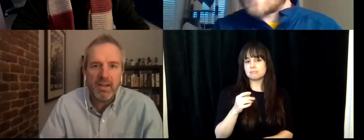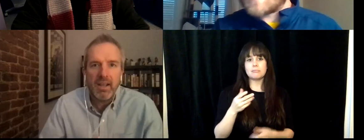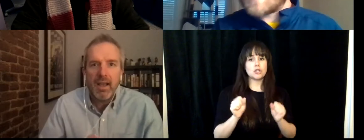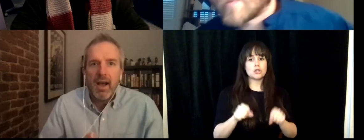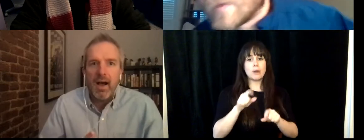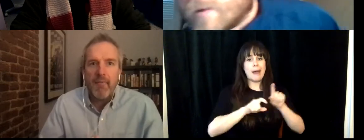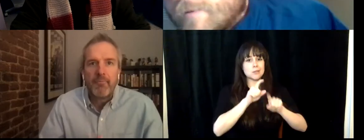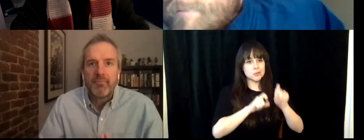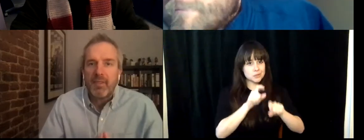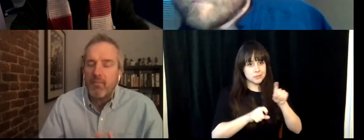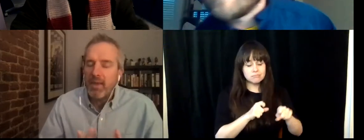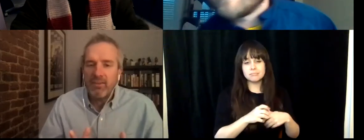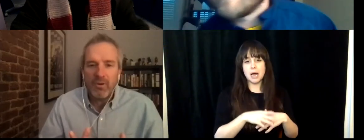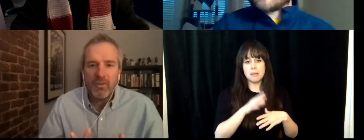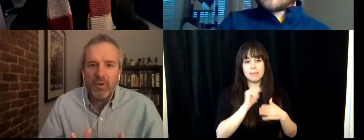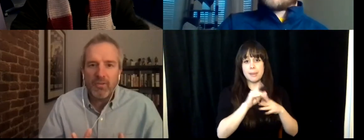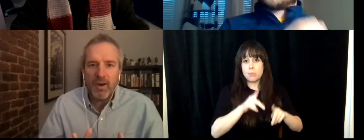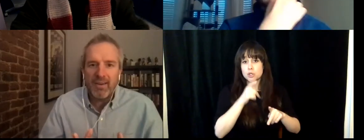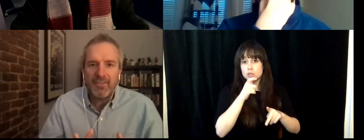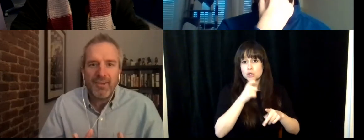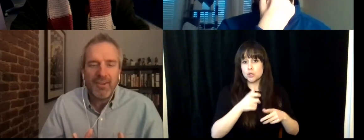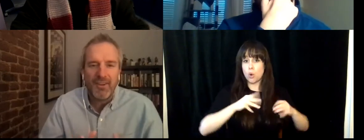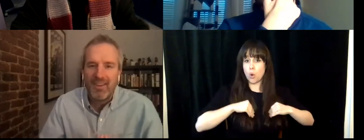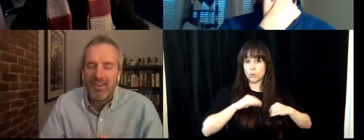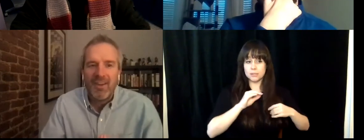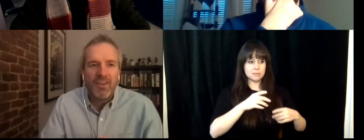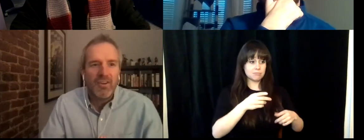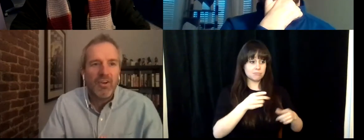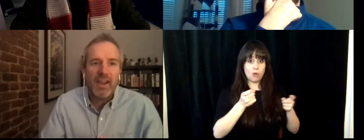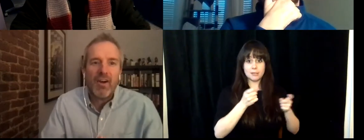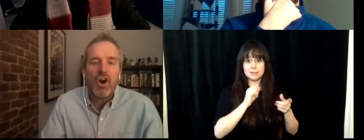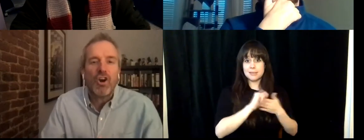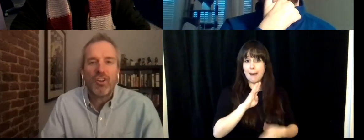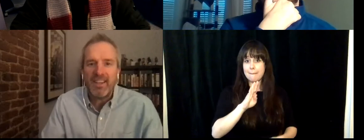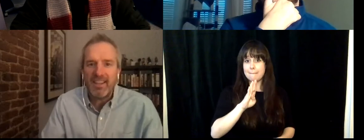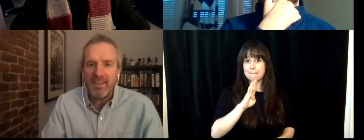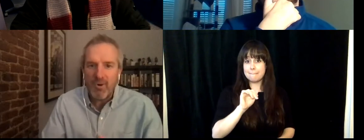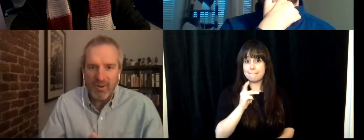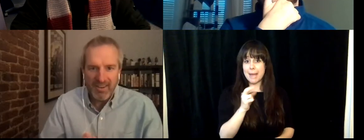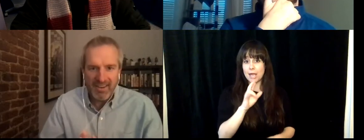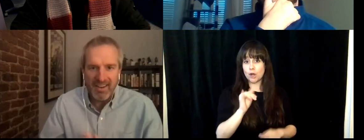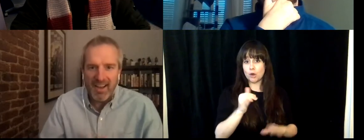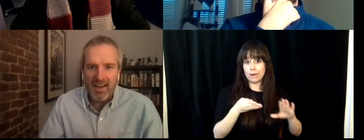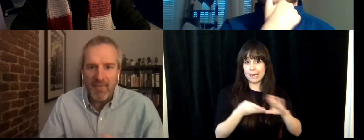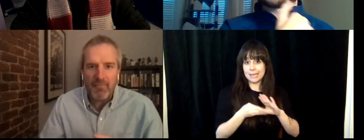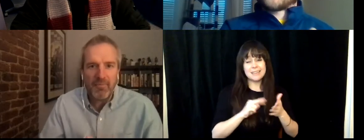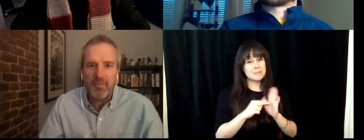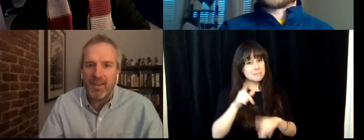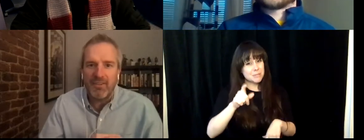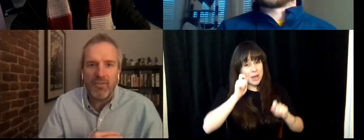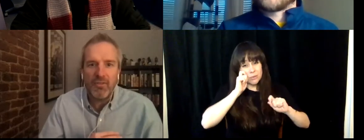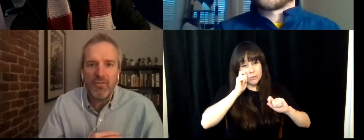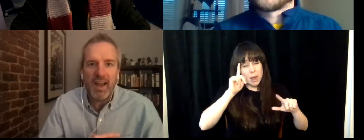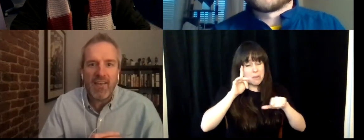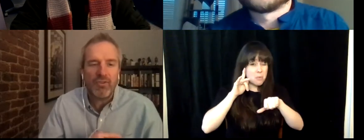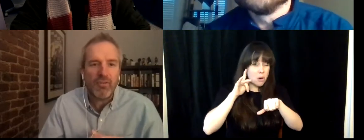bakery, baking's one of those ones where you're there early in the morning because